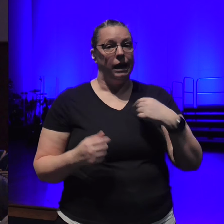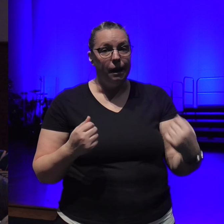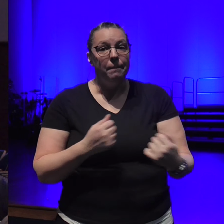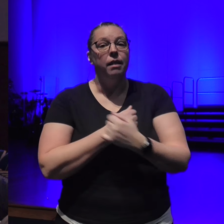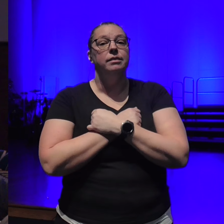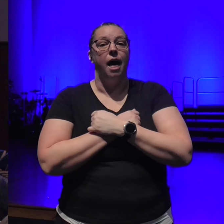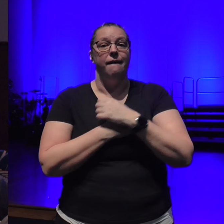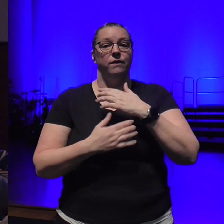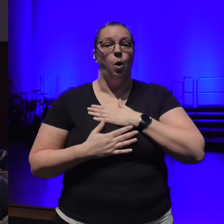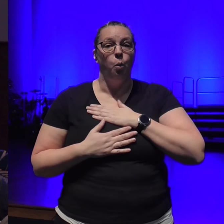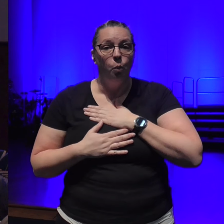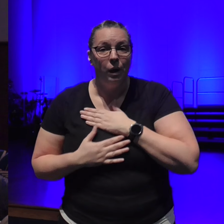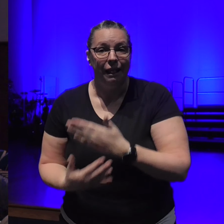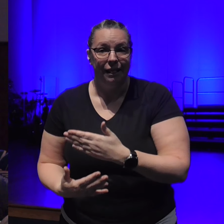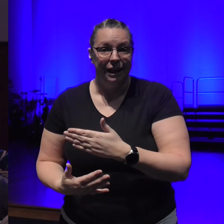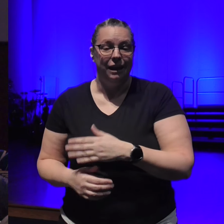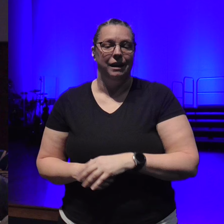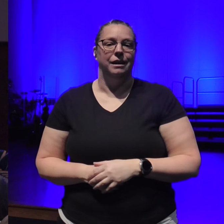love willing.